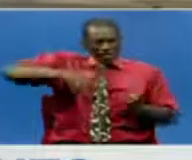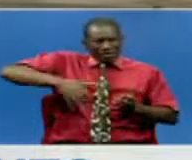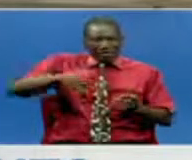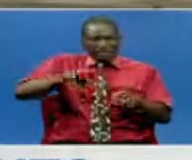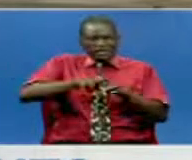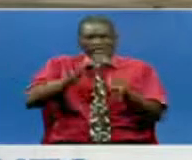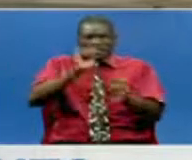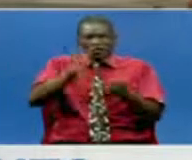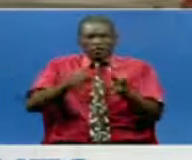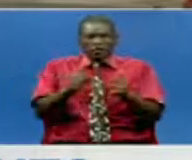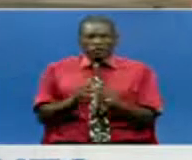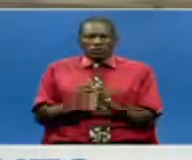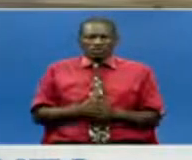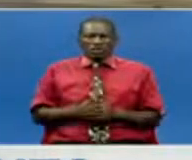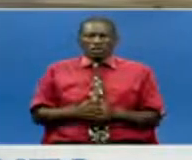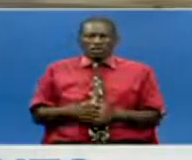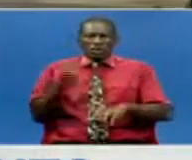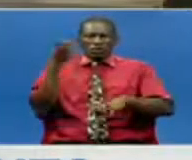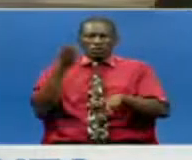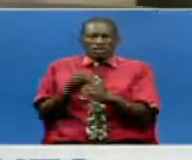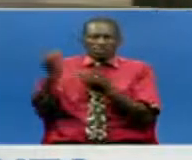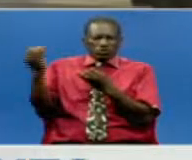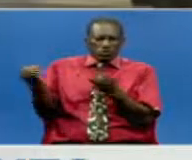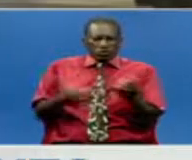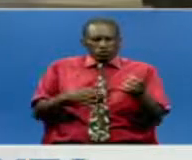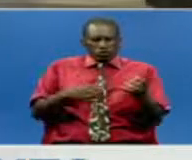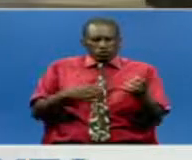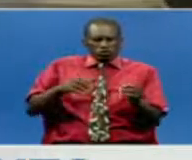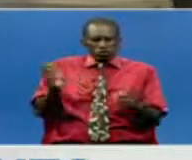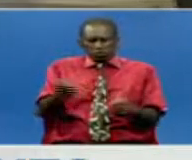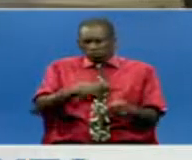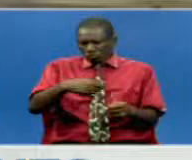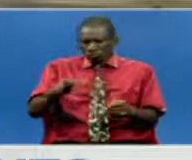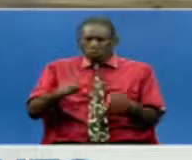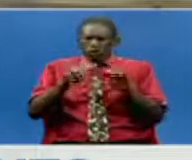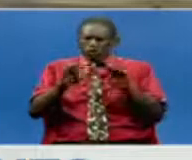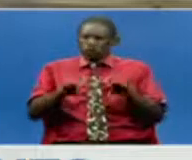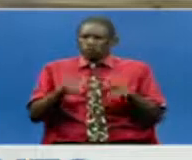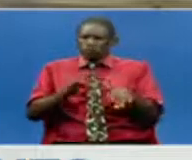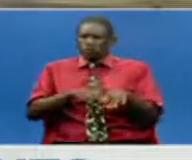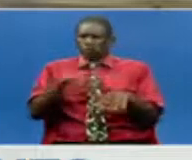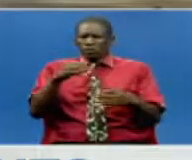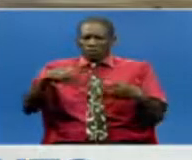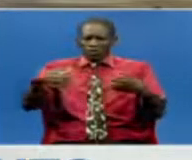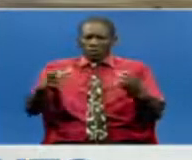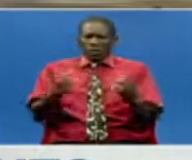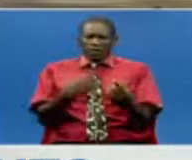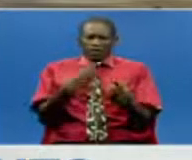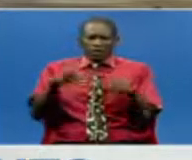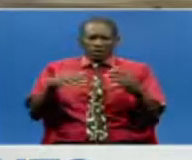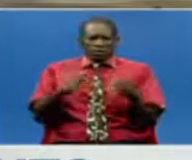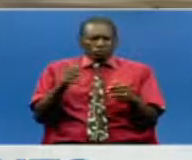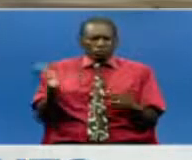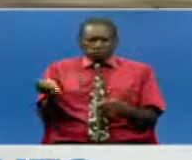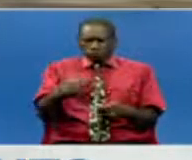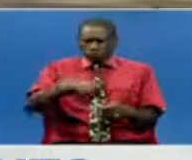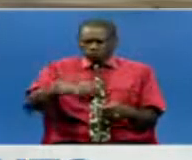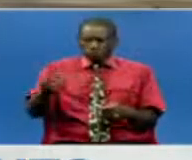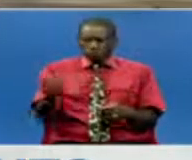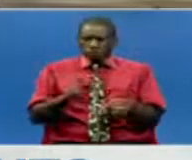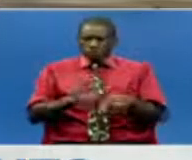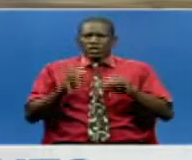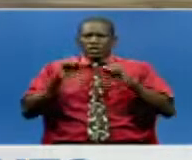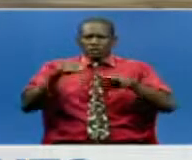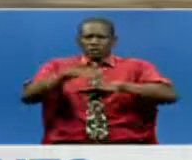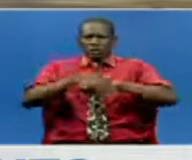game, so it was very hard to introduce, but slowly by slowly, when I go to class, I talk about the game. When I teach English,